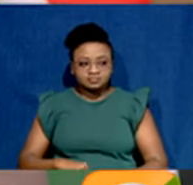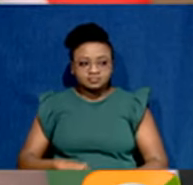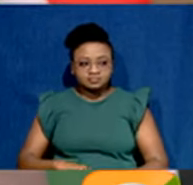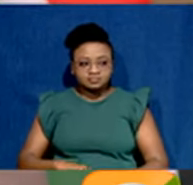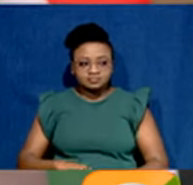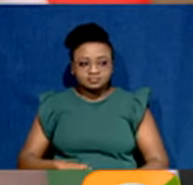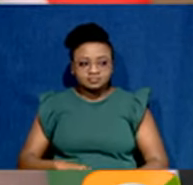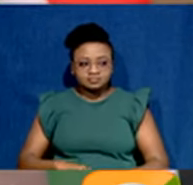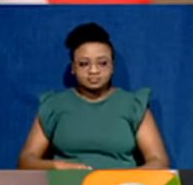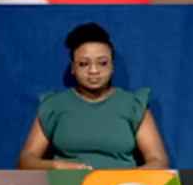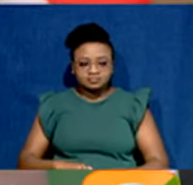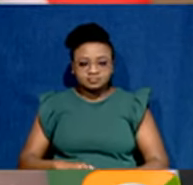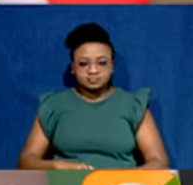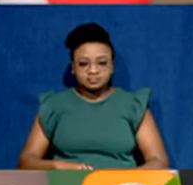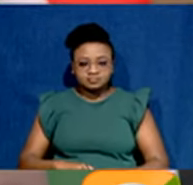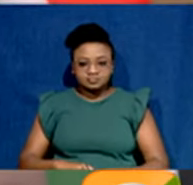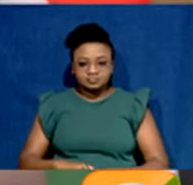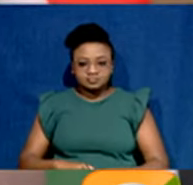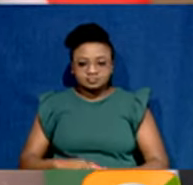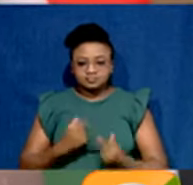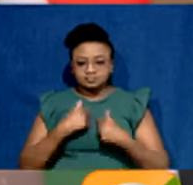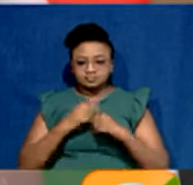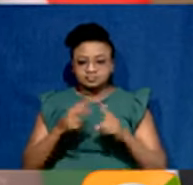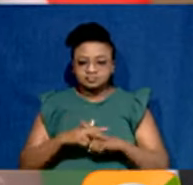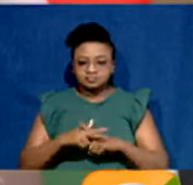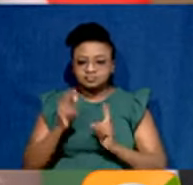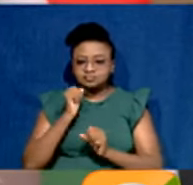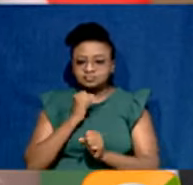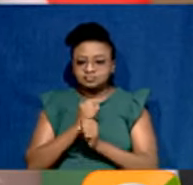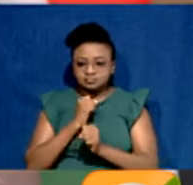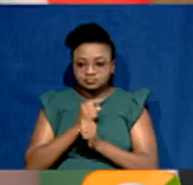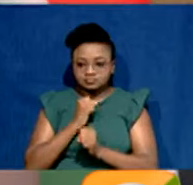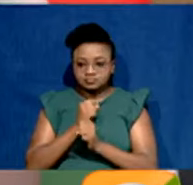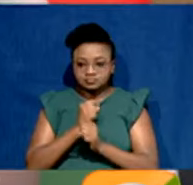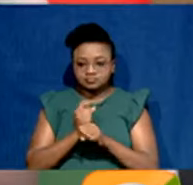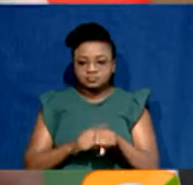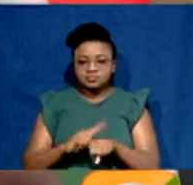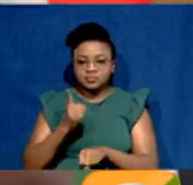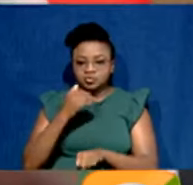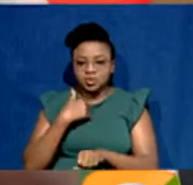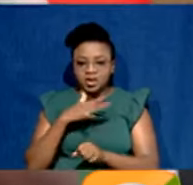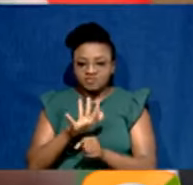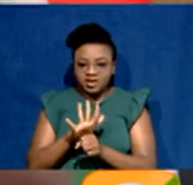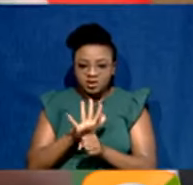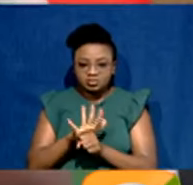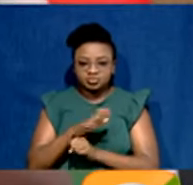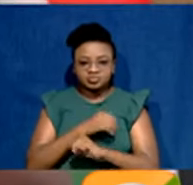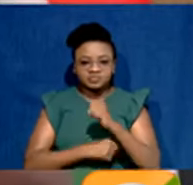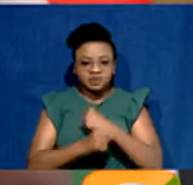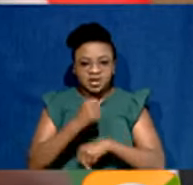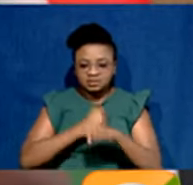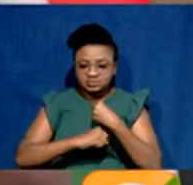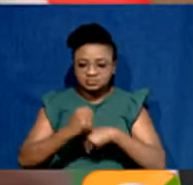I came into office when there was a lot of fluid activity